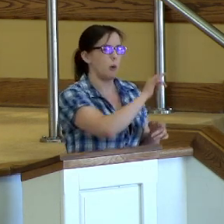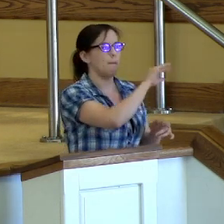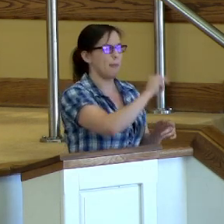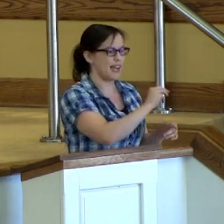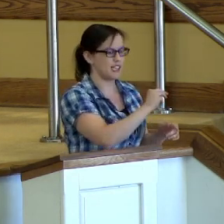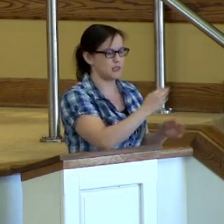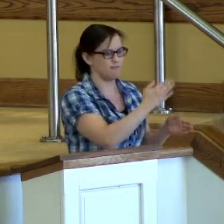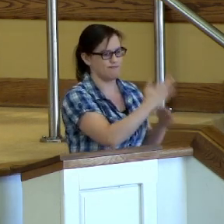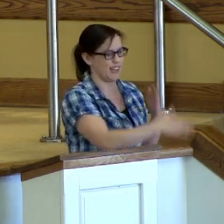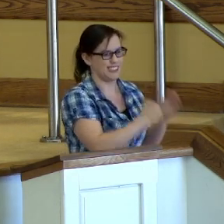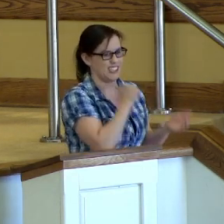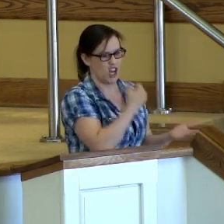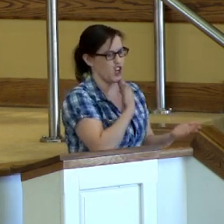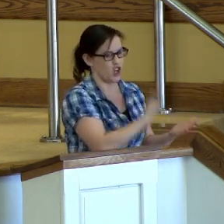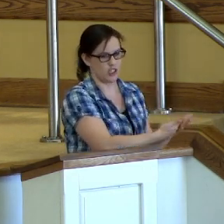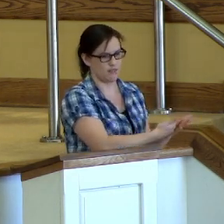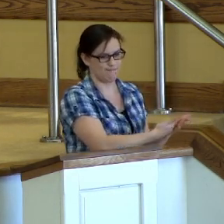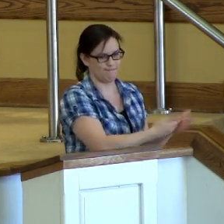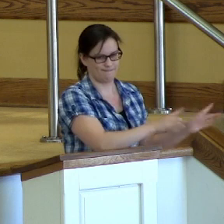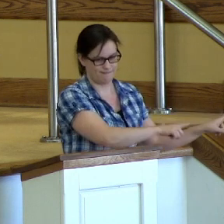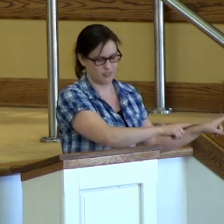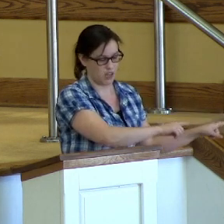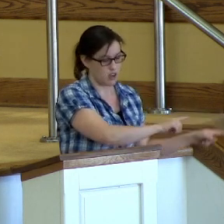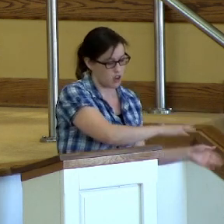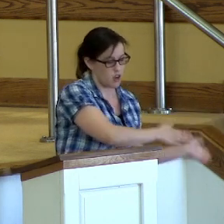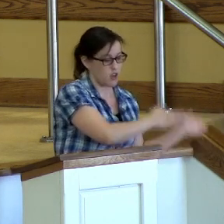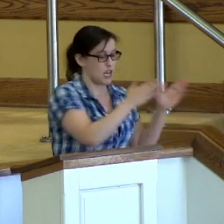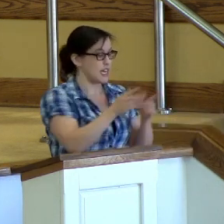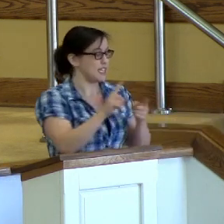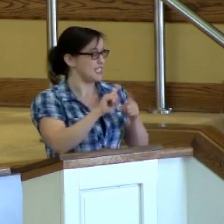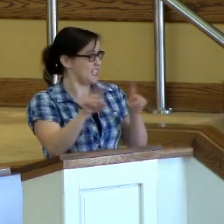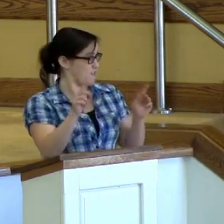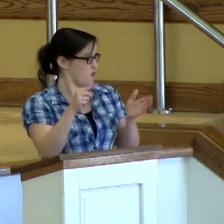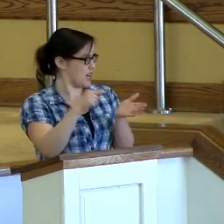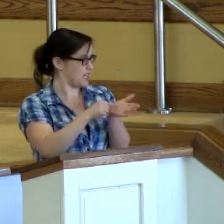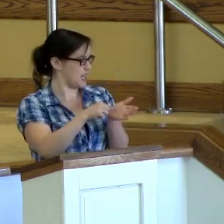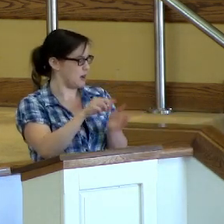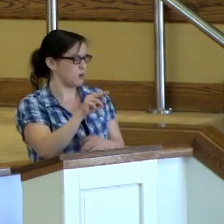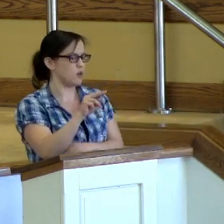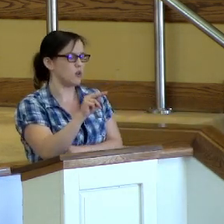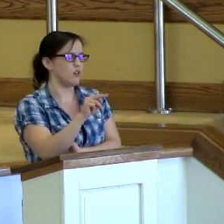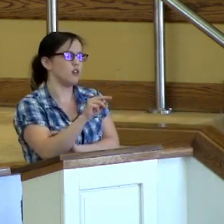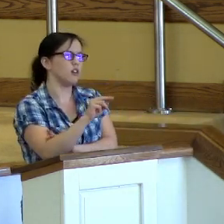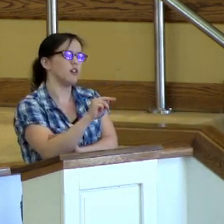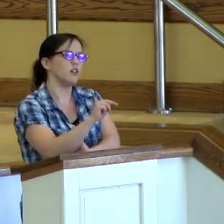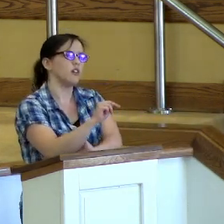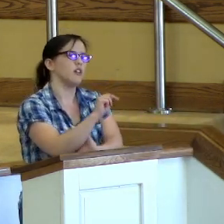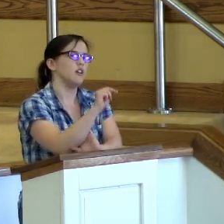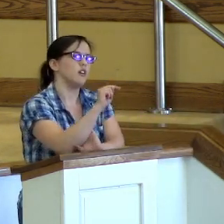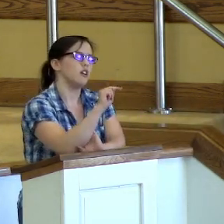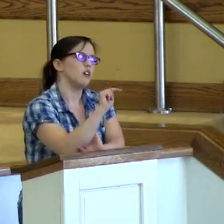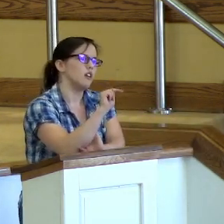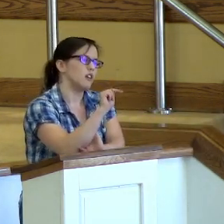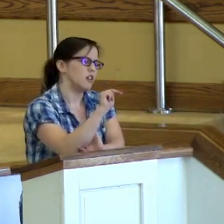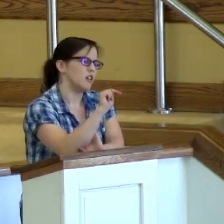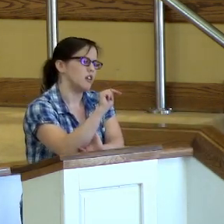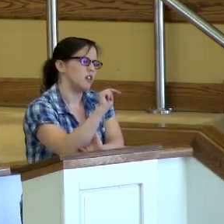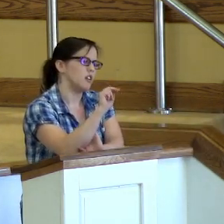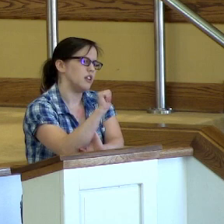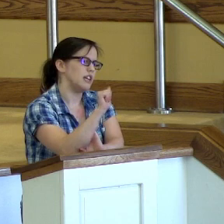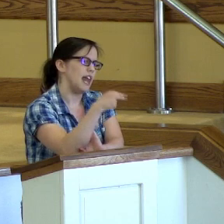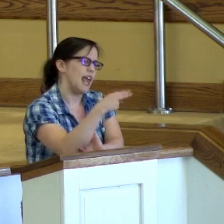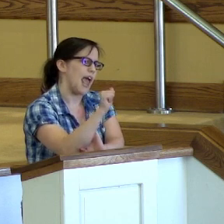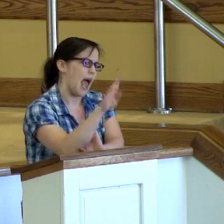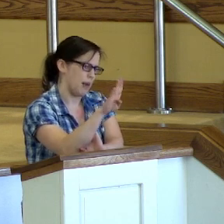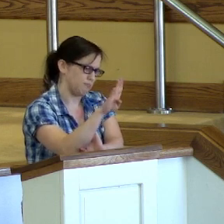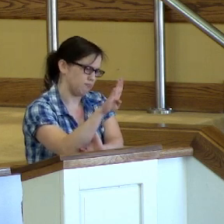when the Nahab was the son of Jeroboam, and he was king over Israel.